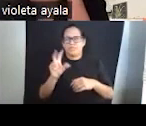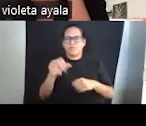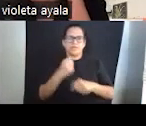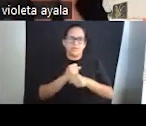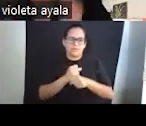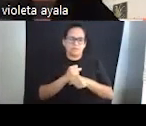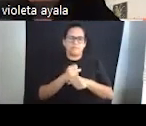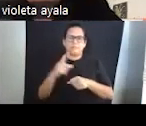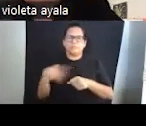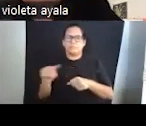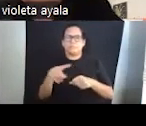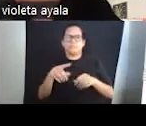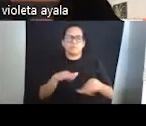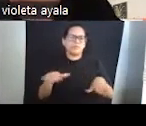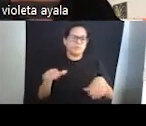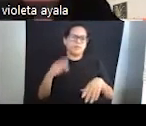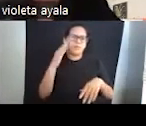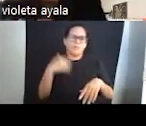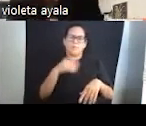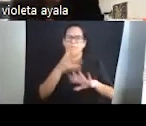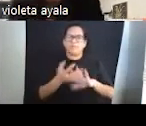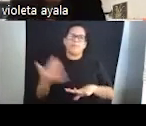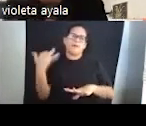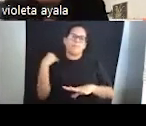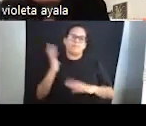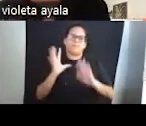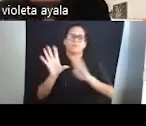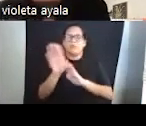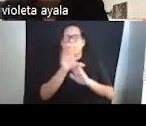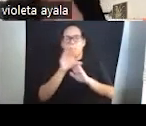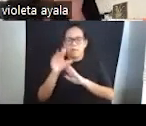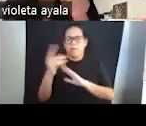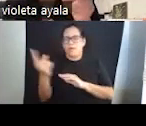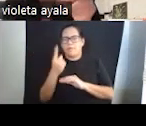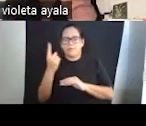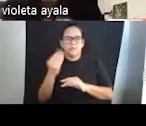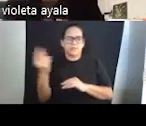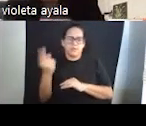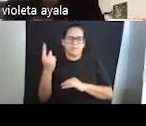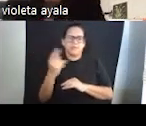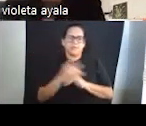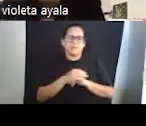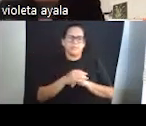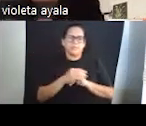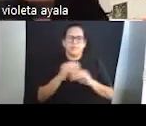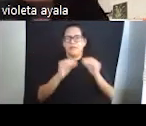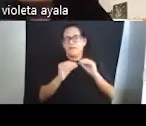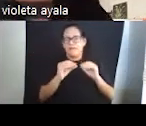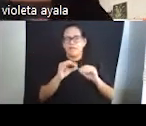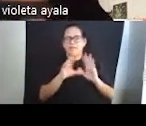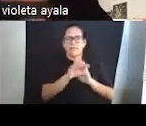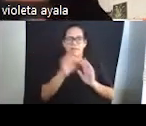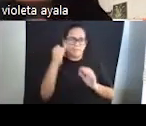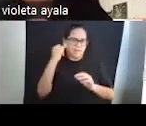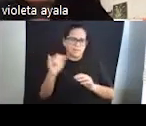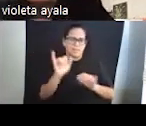her own children, you know, my mother in the past used to like film really all way and used to edit film. You can imagine